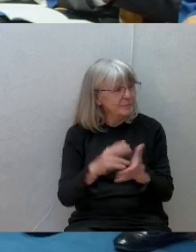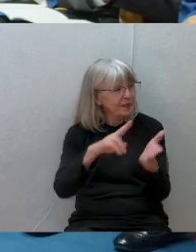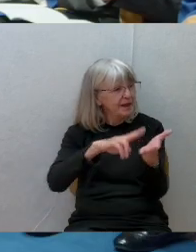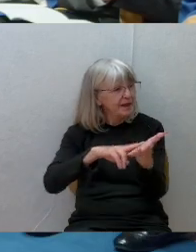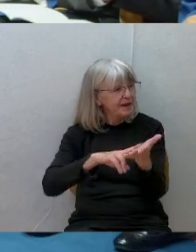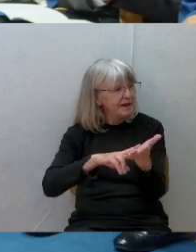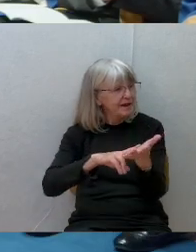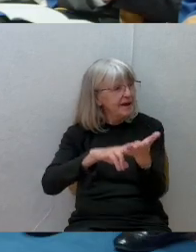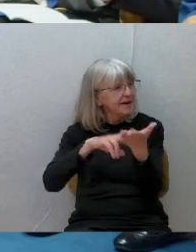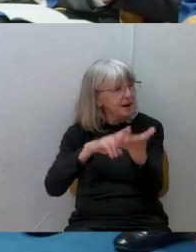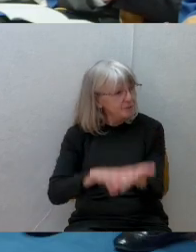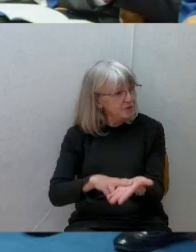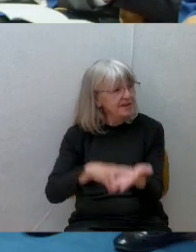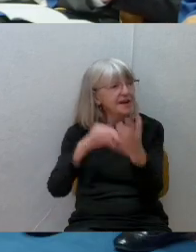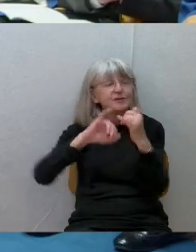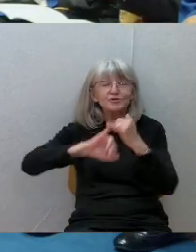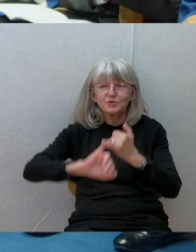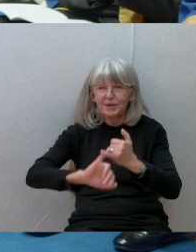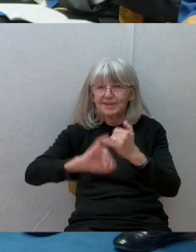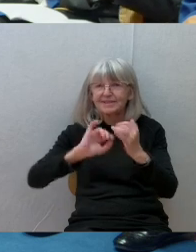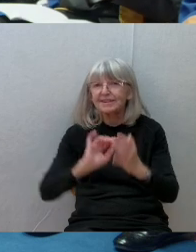Navodia Subasinghe.